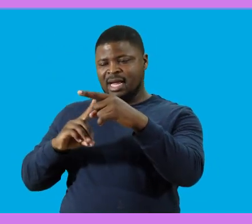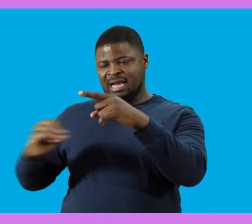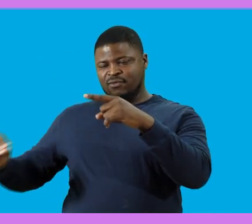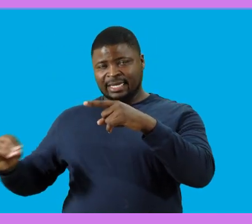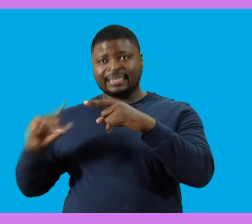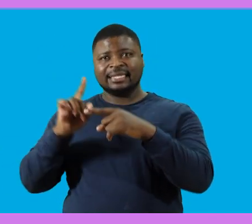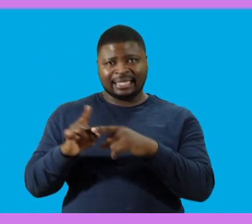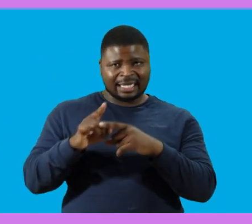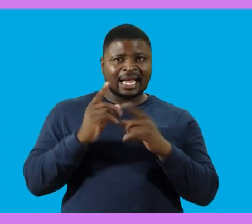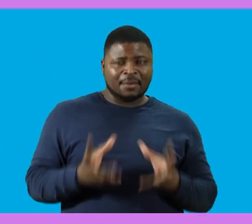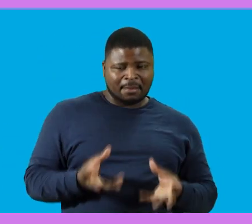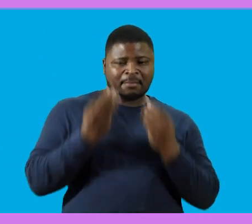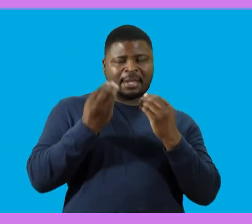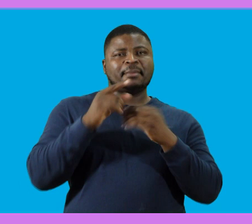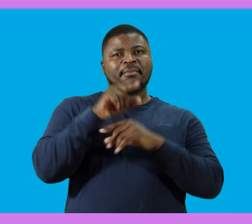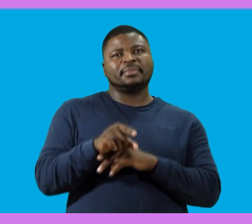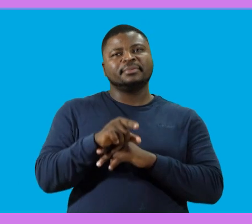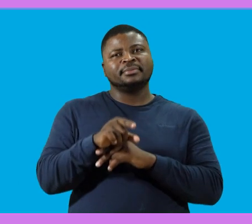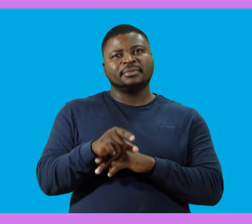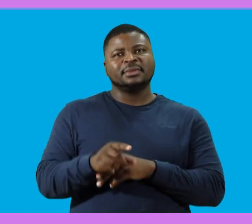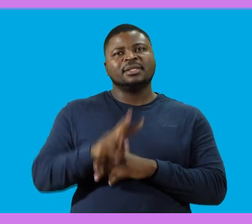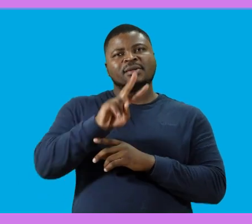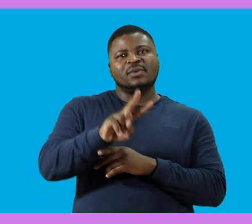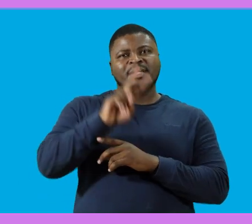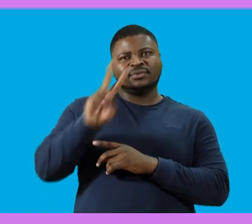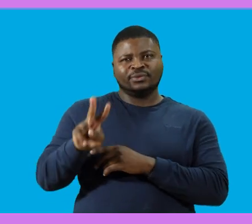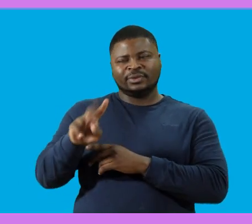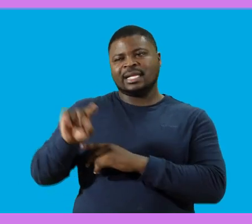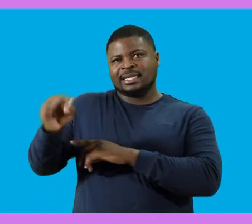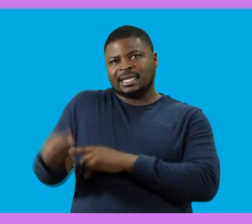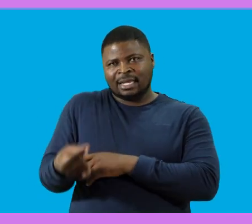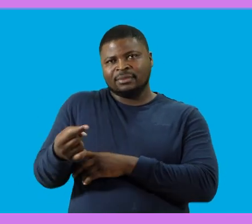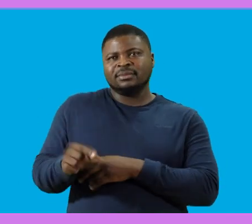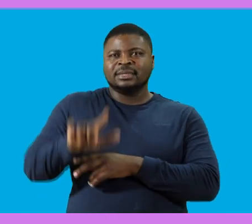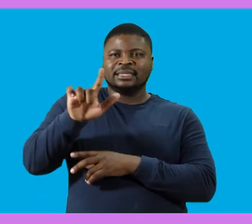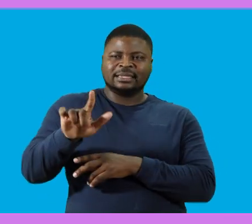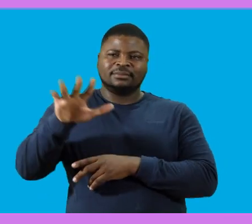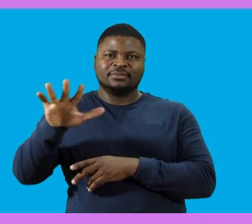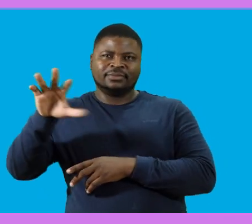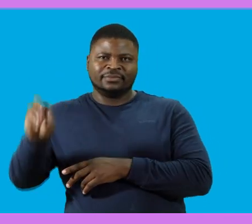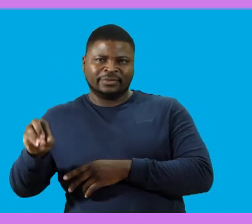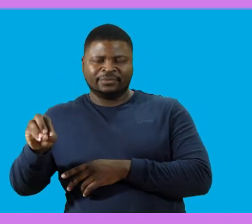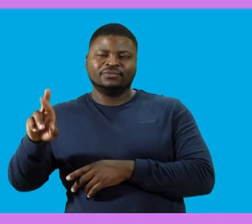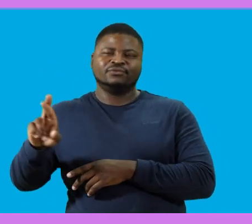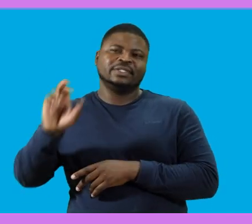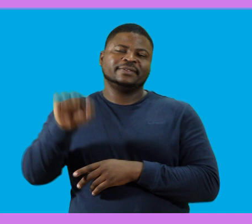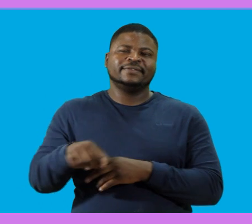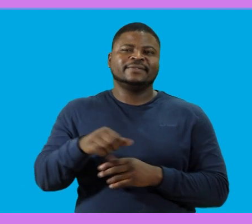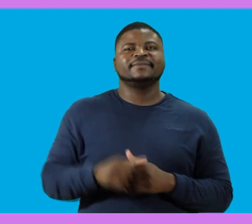over 100. And that is an astonishing